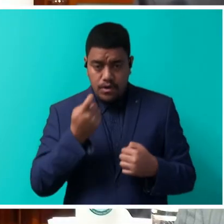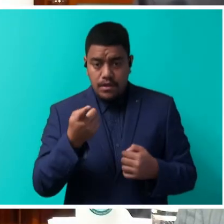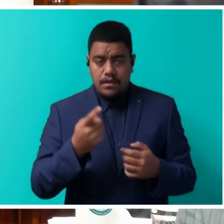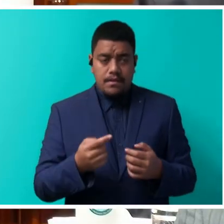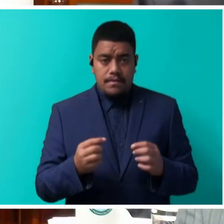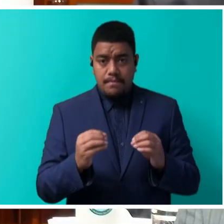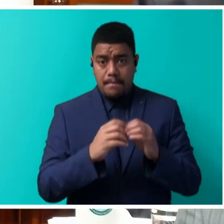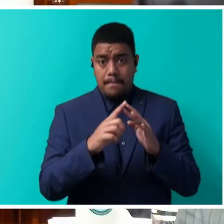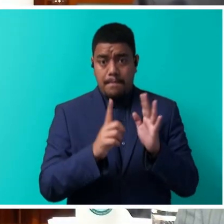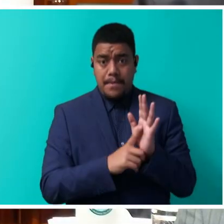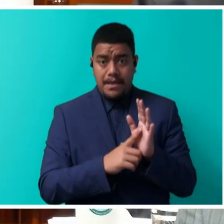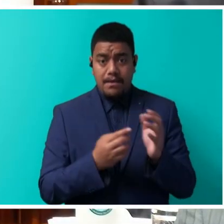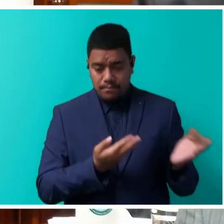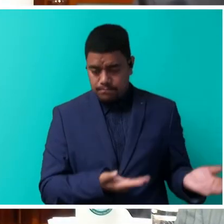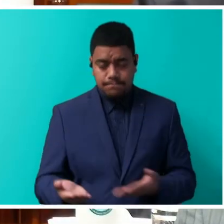bill to this House soon.